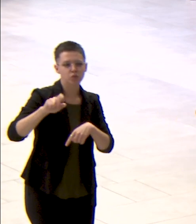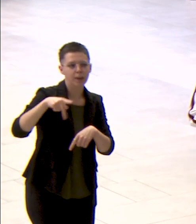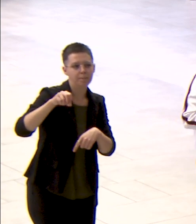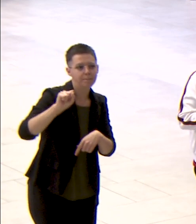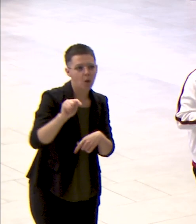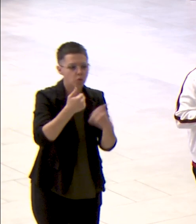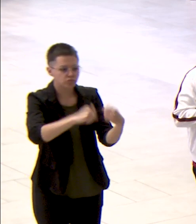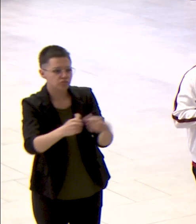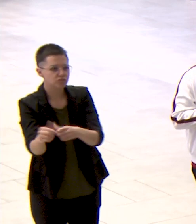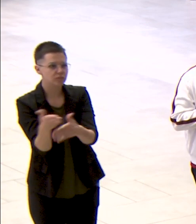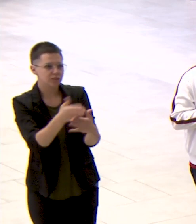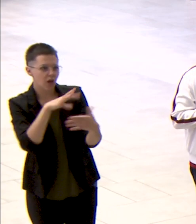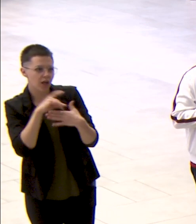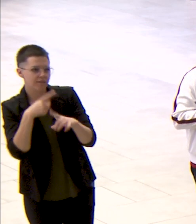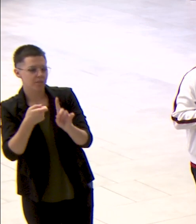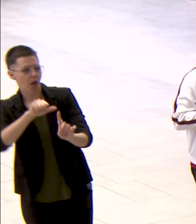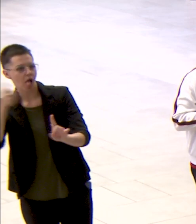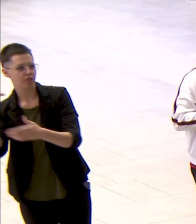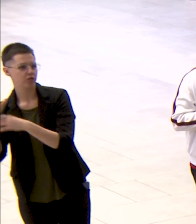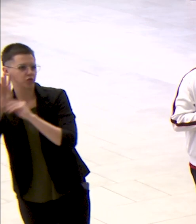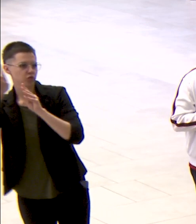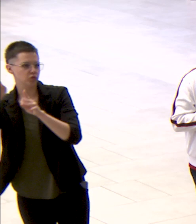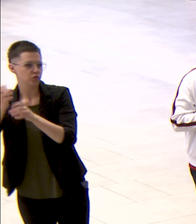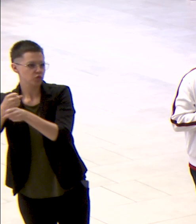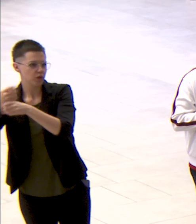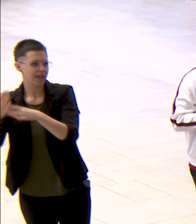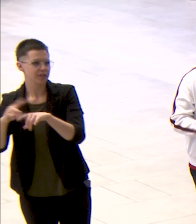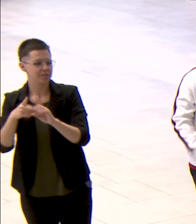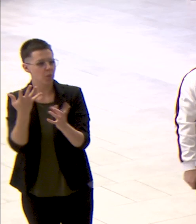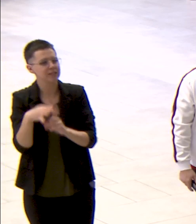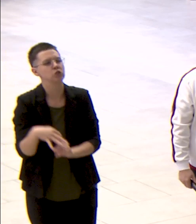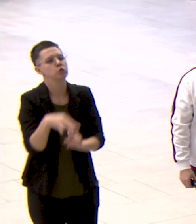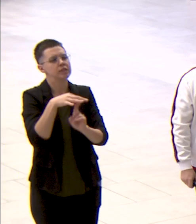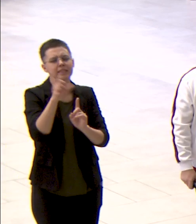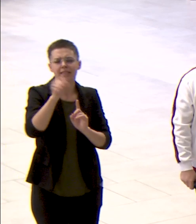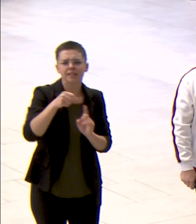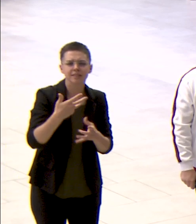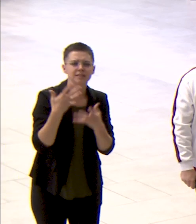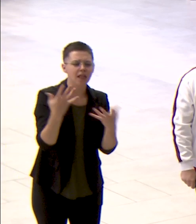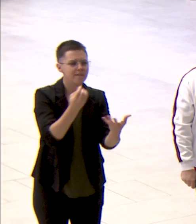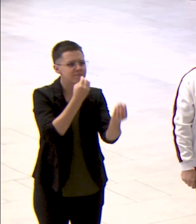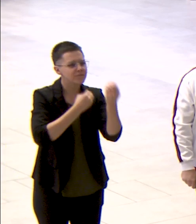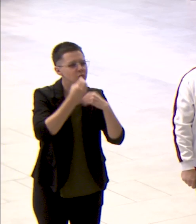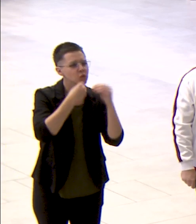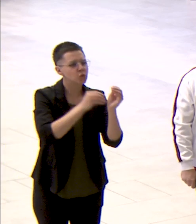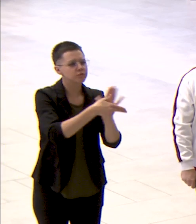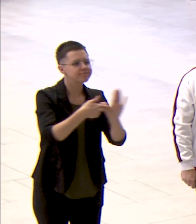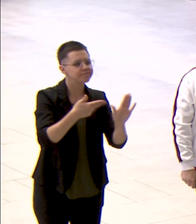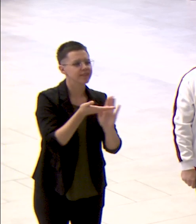creators, but what is that unique thing? And so when you talk about, like, yes, there's a lot of food outlets out there and there's a lot of mom outlets out